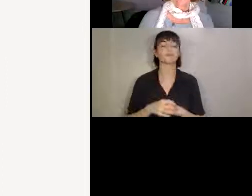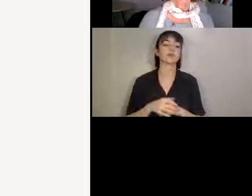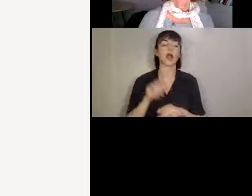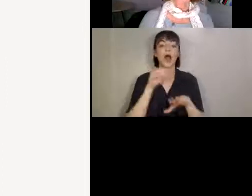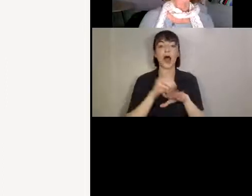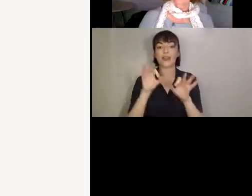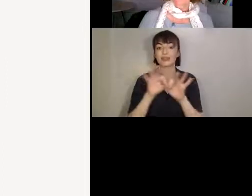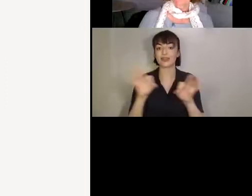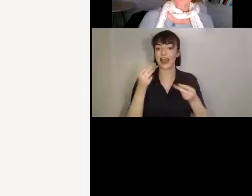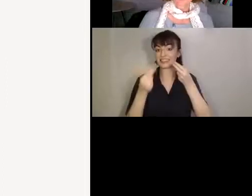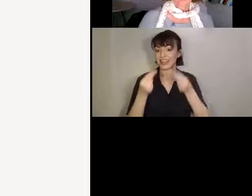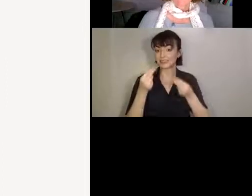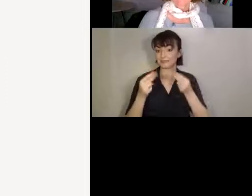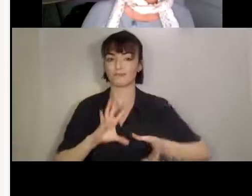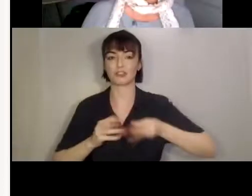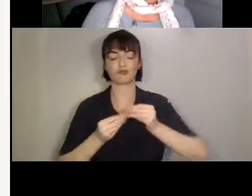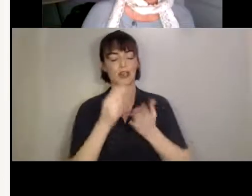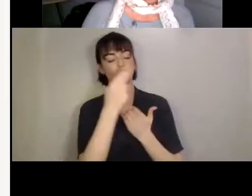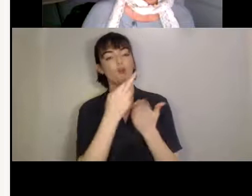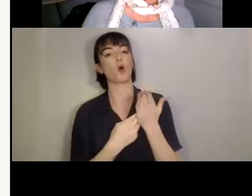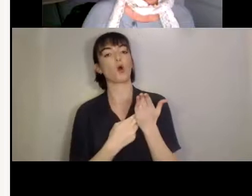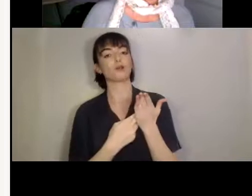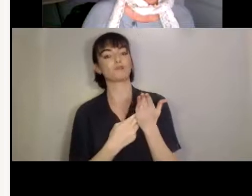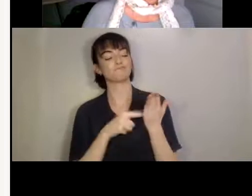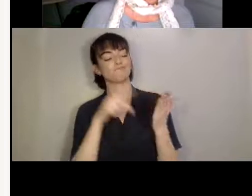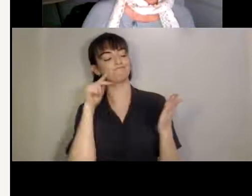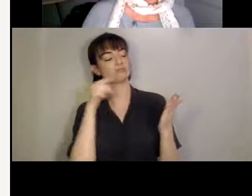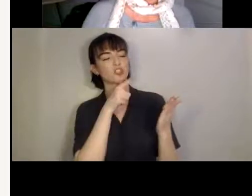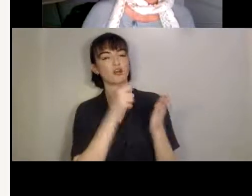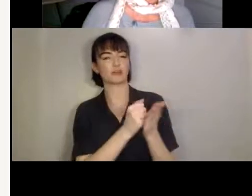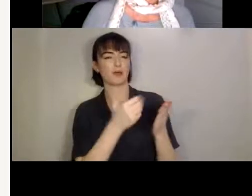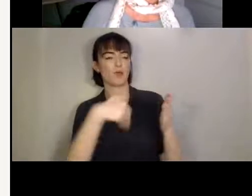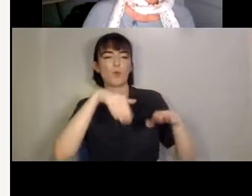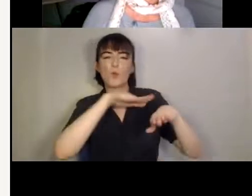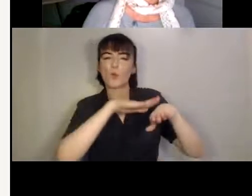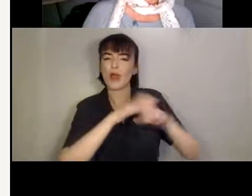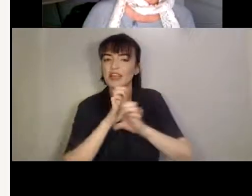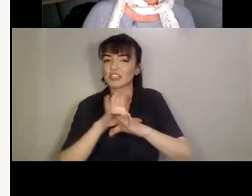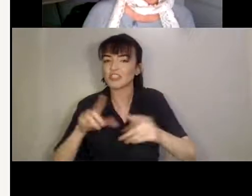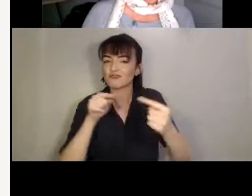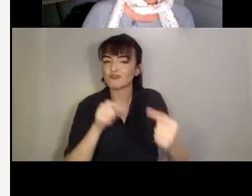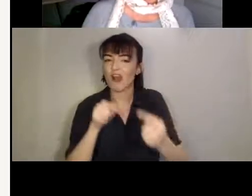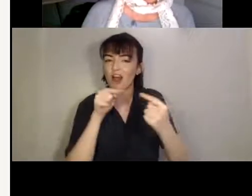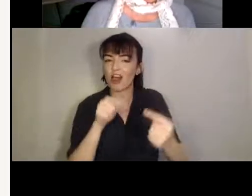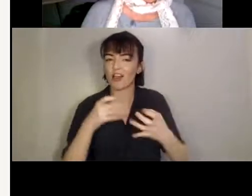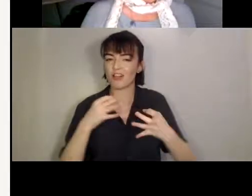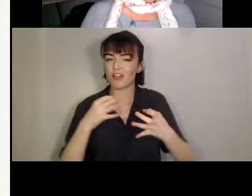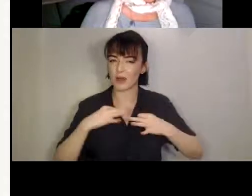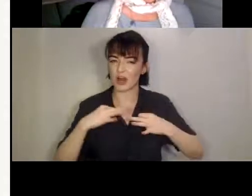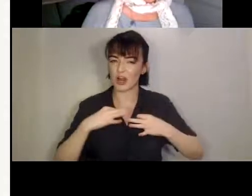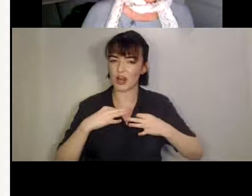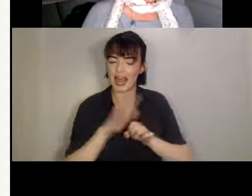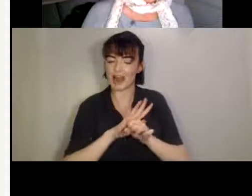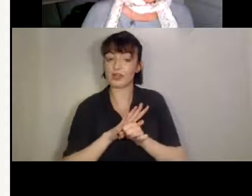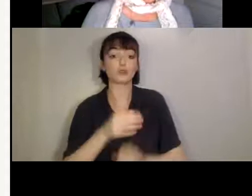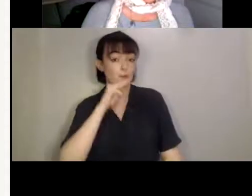assessment generates a report that identifies areas of grammar that children score particularly lowly in. So you can actually use this